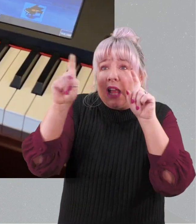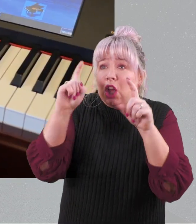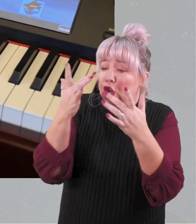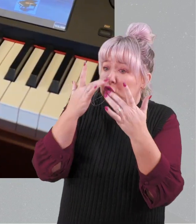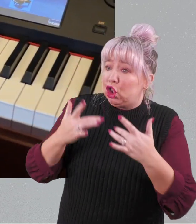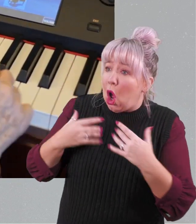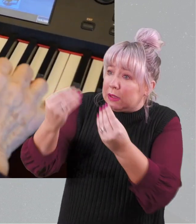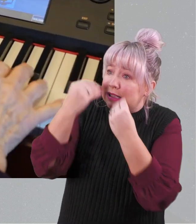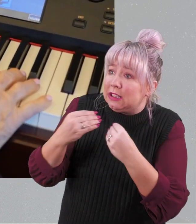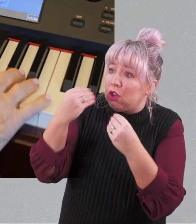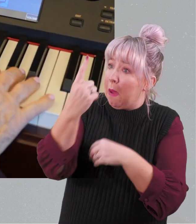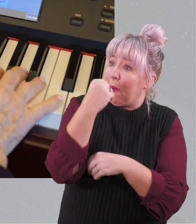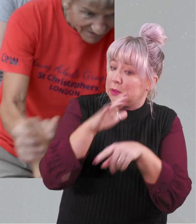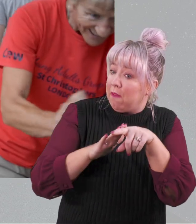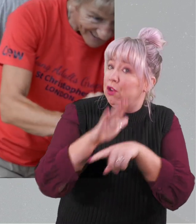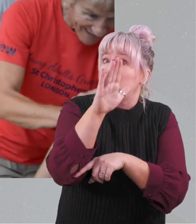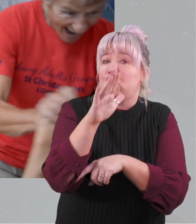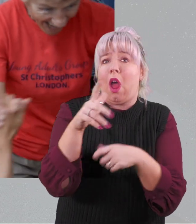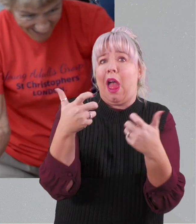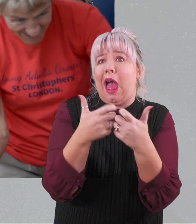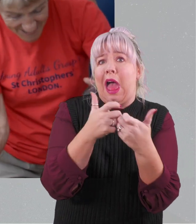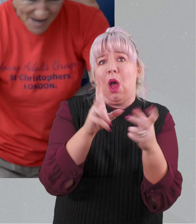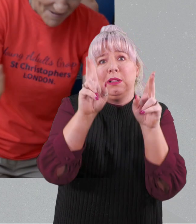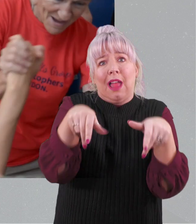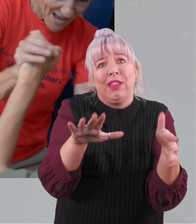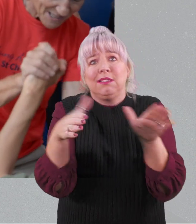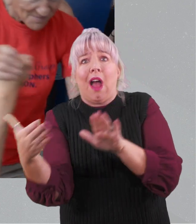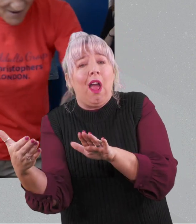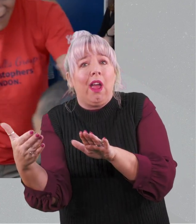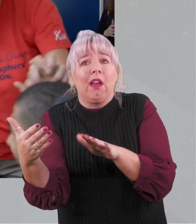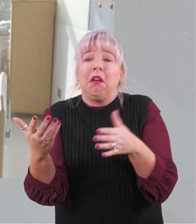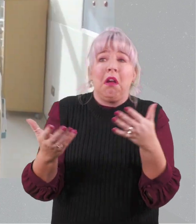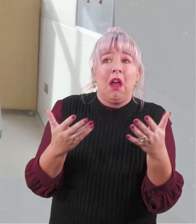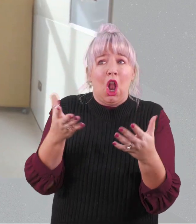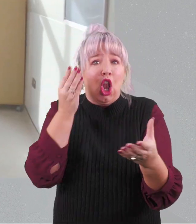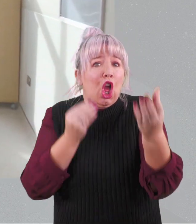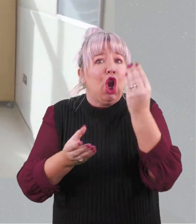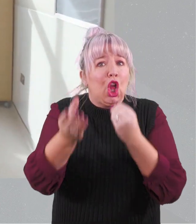and from the innovators who are showing us new possibilities for the future of death and dying.